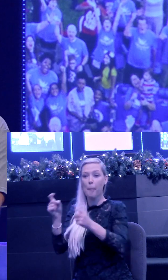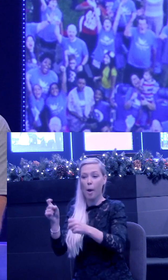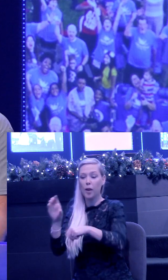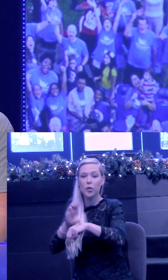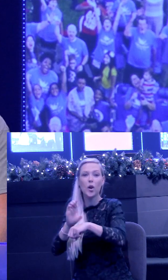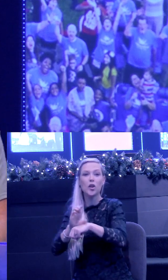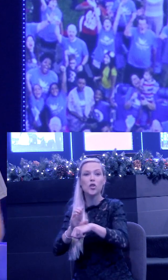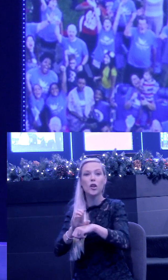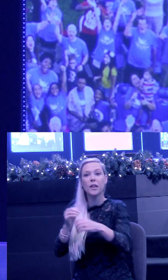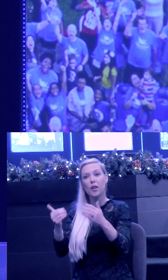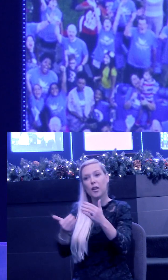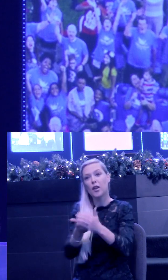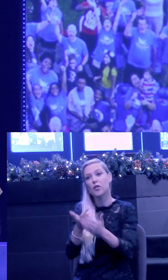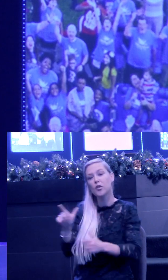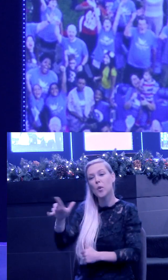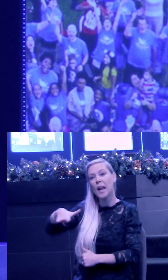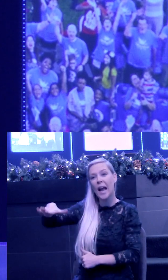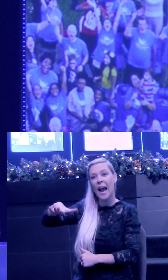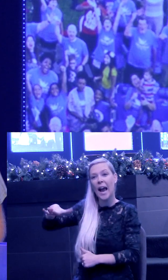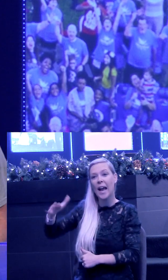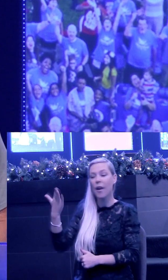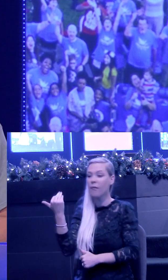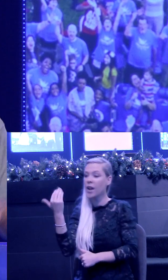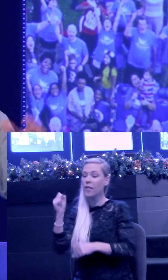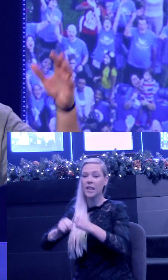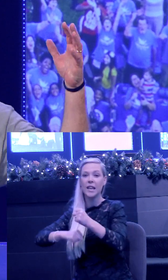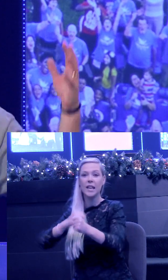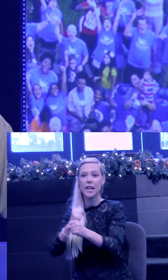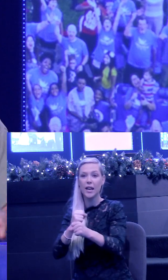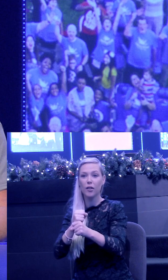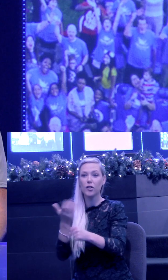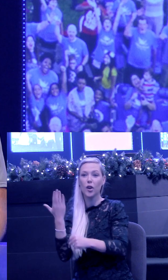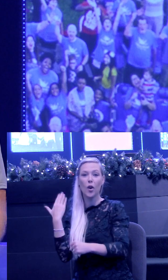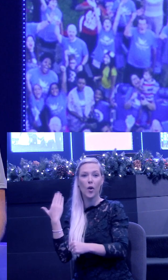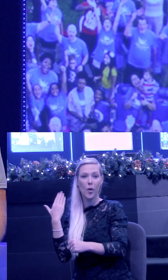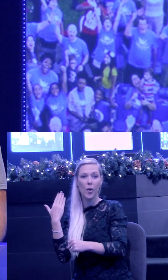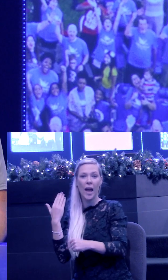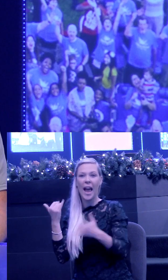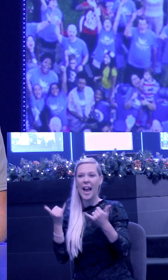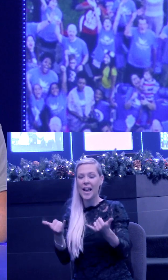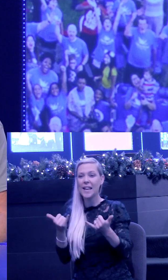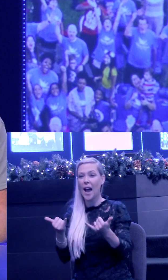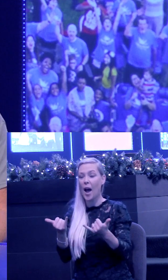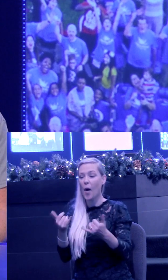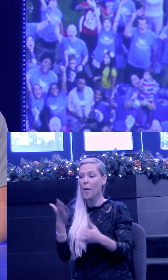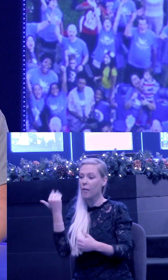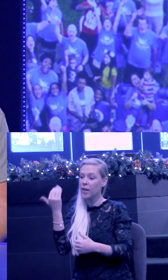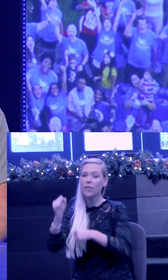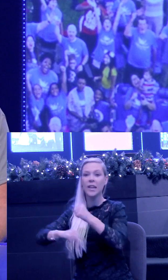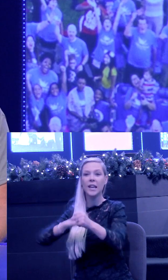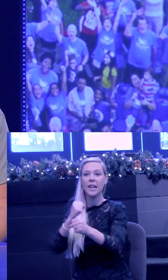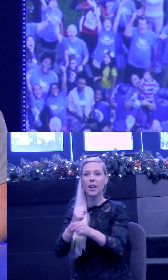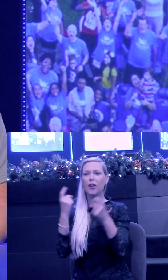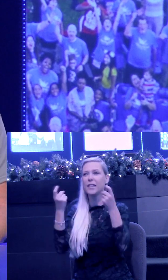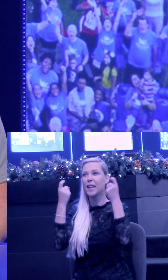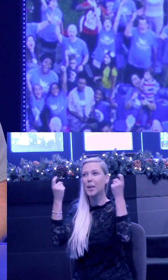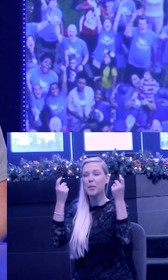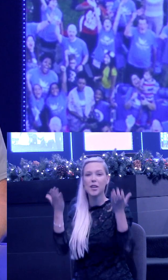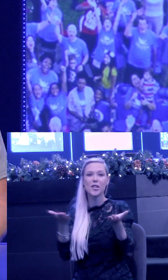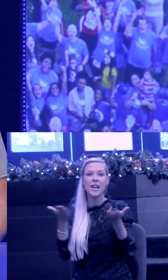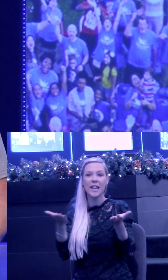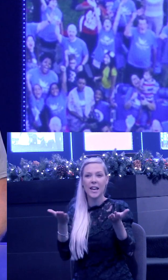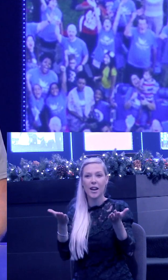this land a little over 15 years ago. We bought this land and then we moved in. It's 15-year anniversary for being in